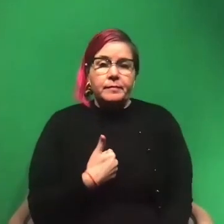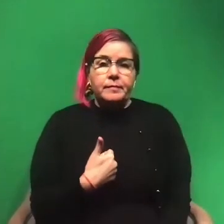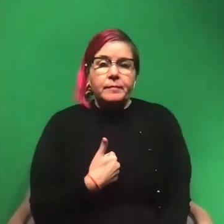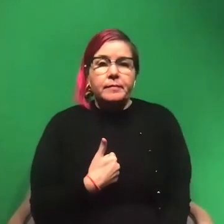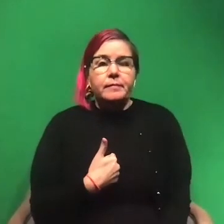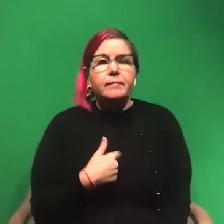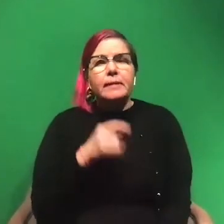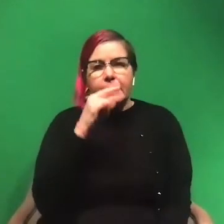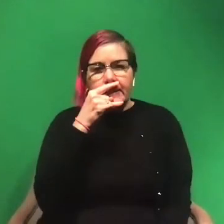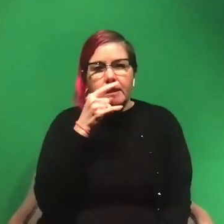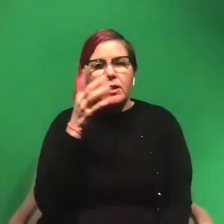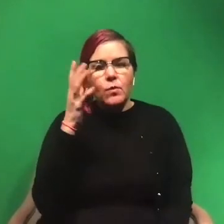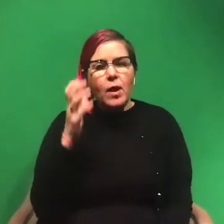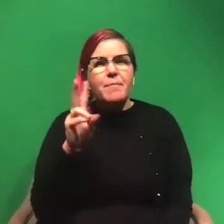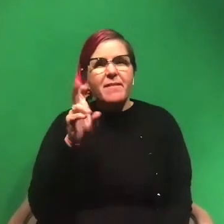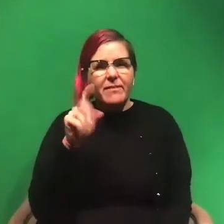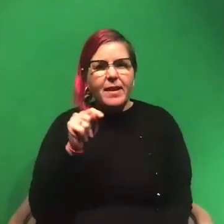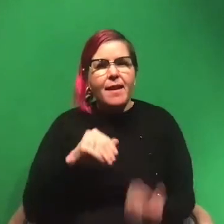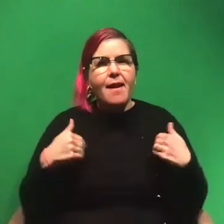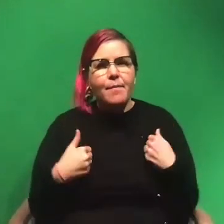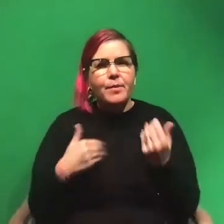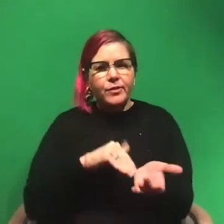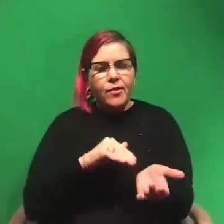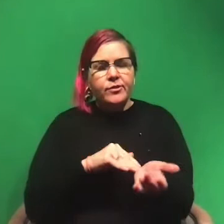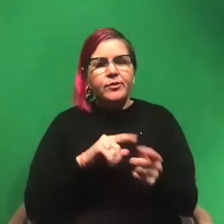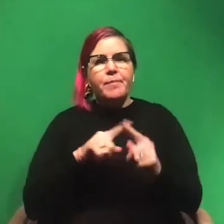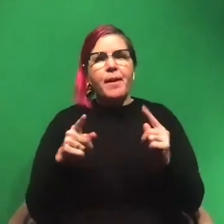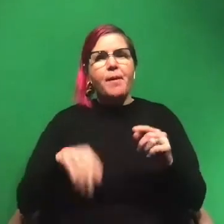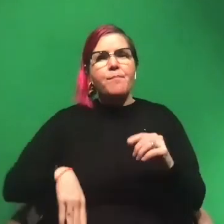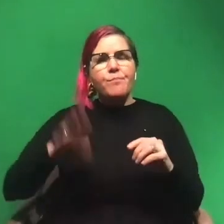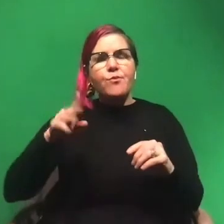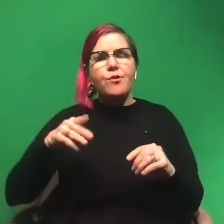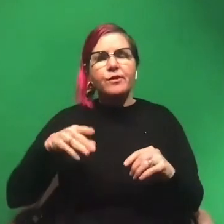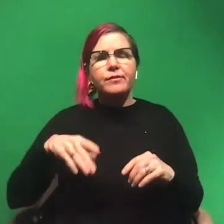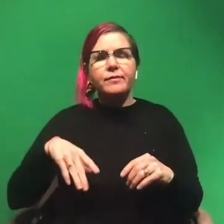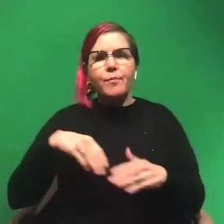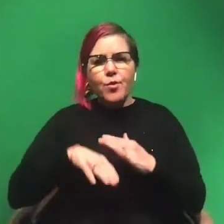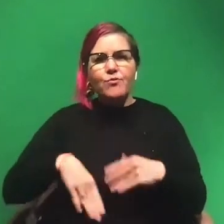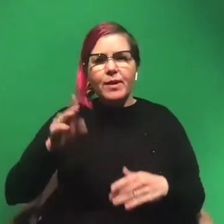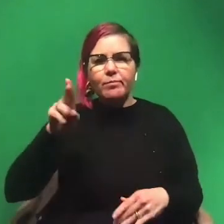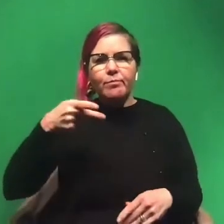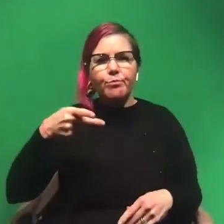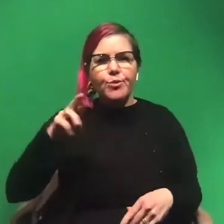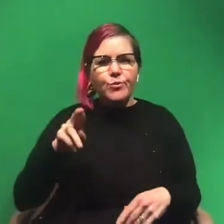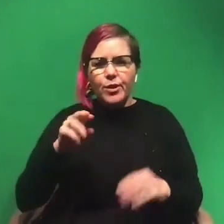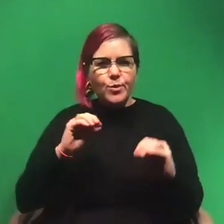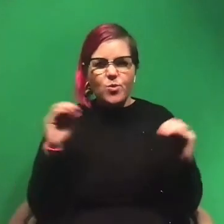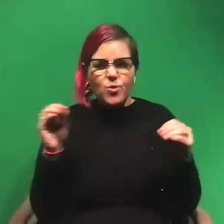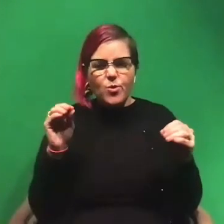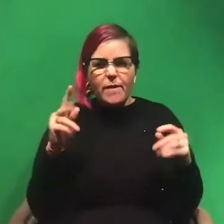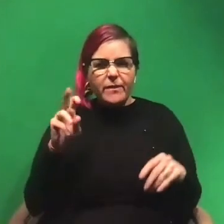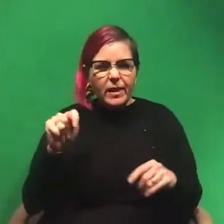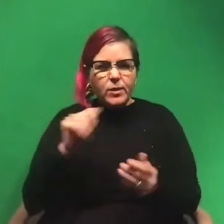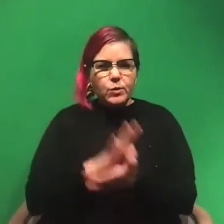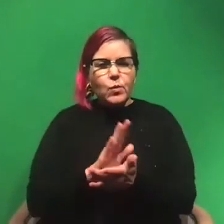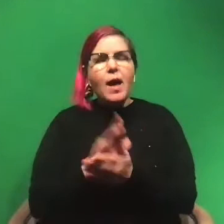as a kid, I wanted to be a veterinarian, and but I was born and raised in Puerto Rico, and we don't have a vet school in the island, so you have to